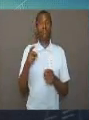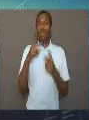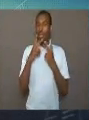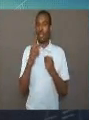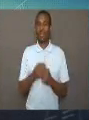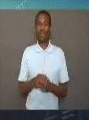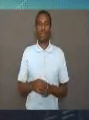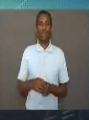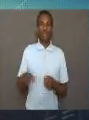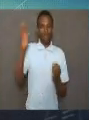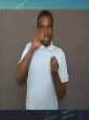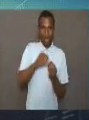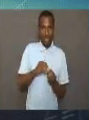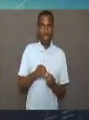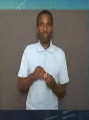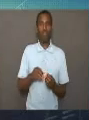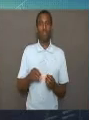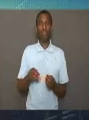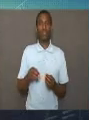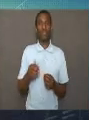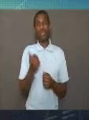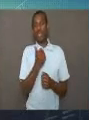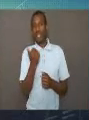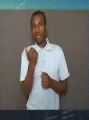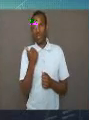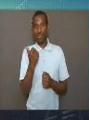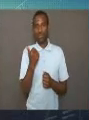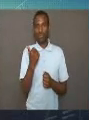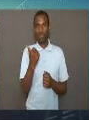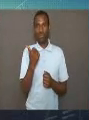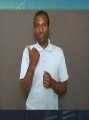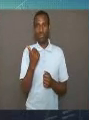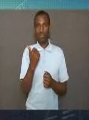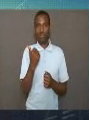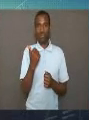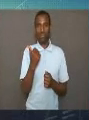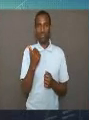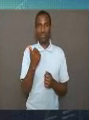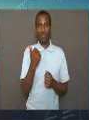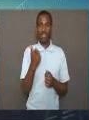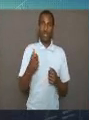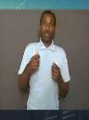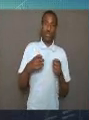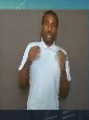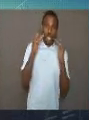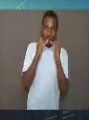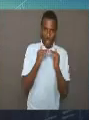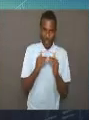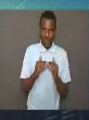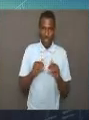We also discussed some of the equations that help us to solve